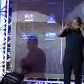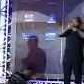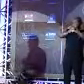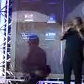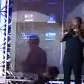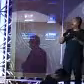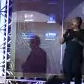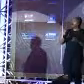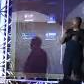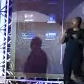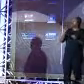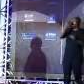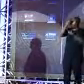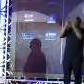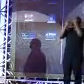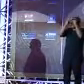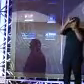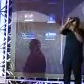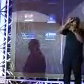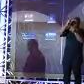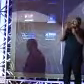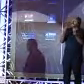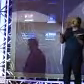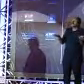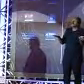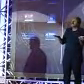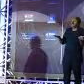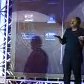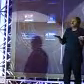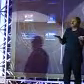universities to do that.